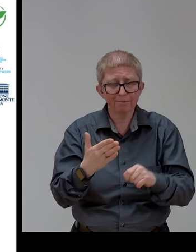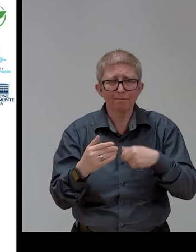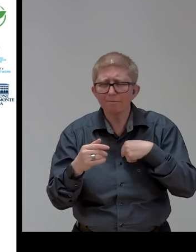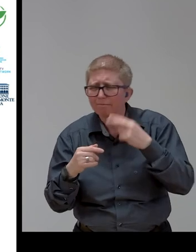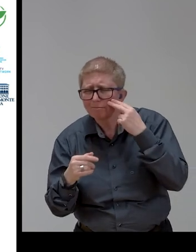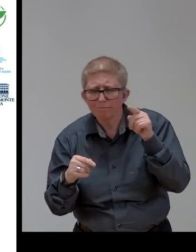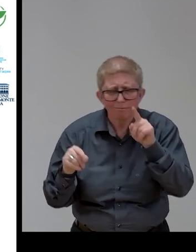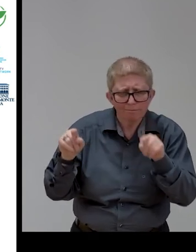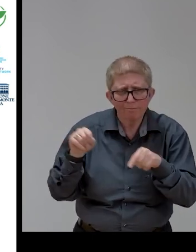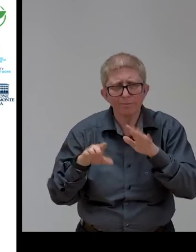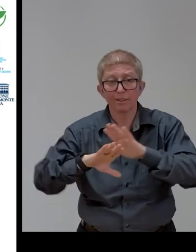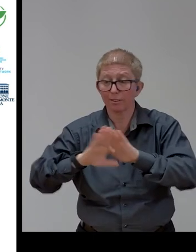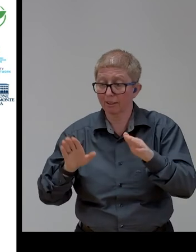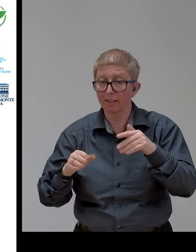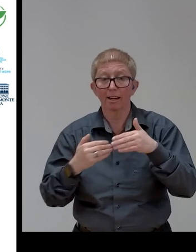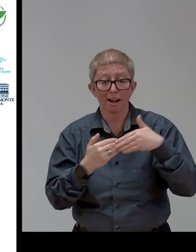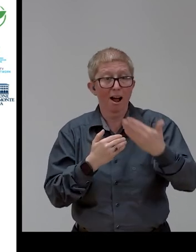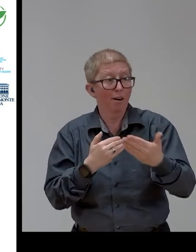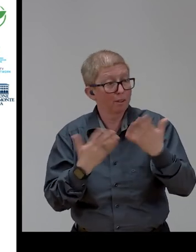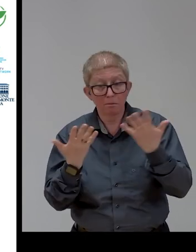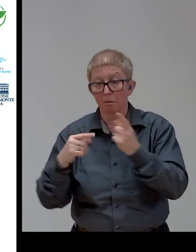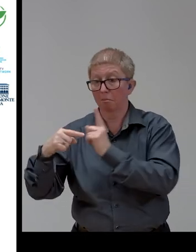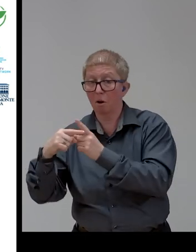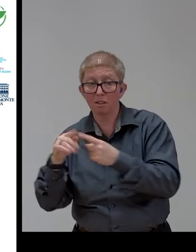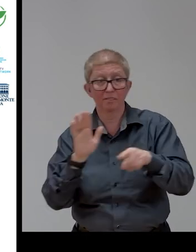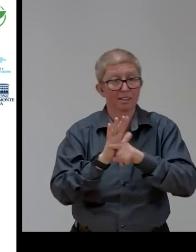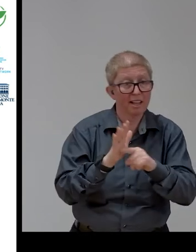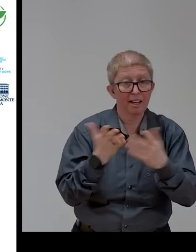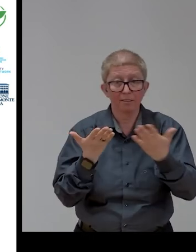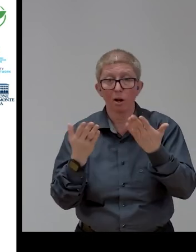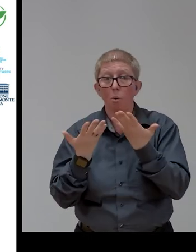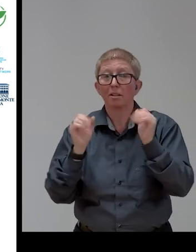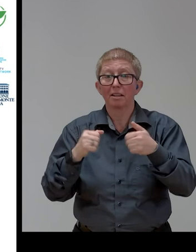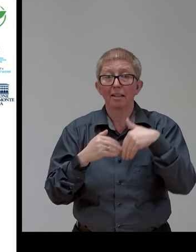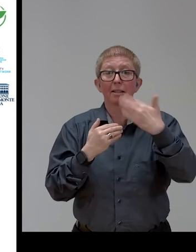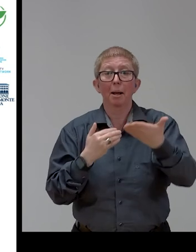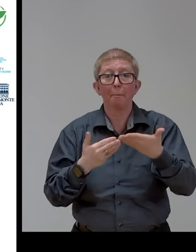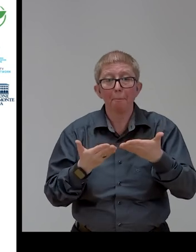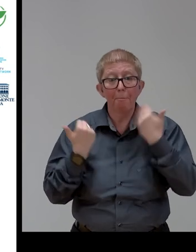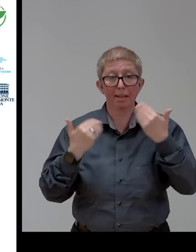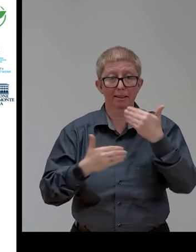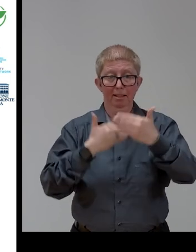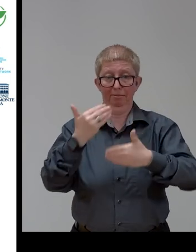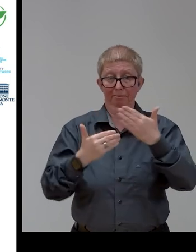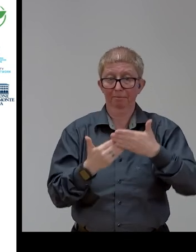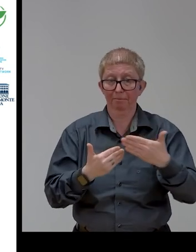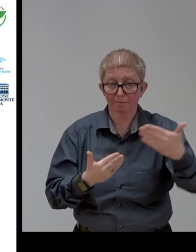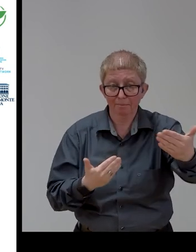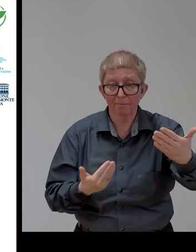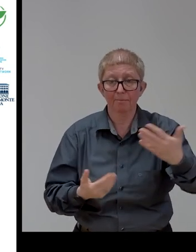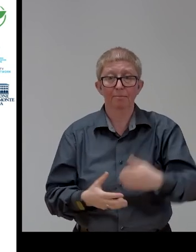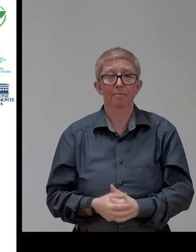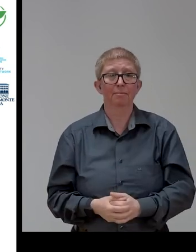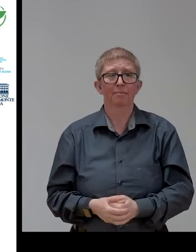to improve or what is working well. Thank you. And then there is another kind